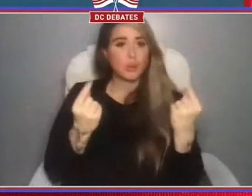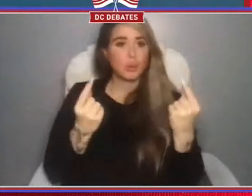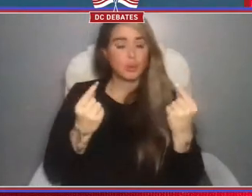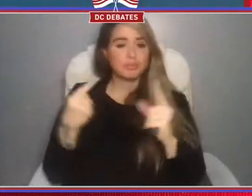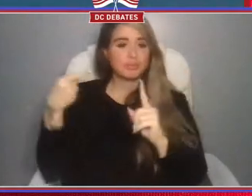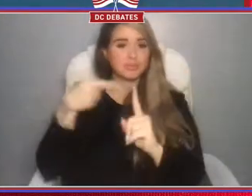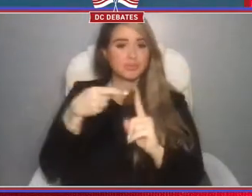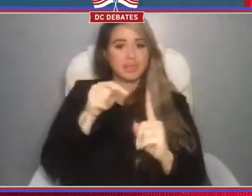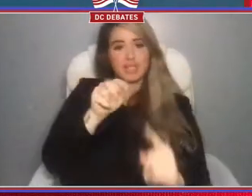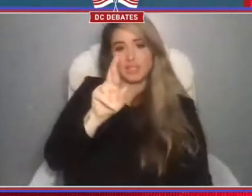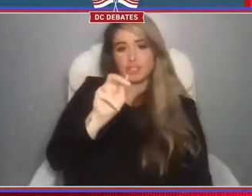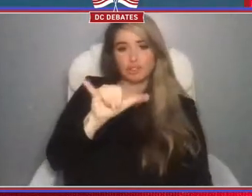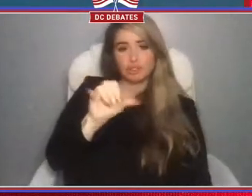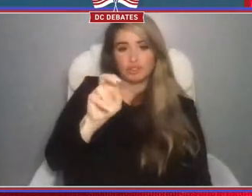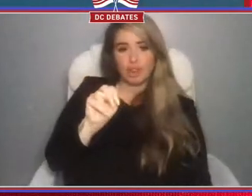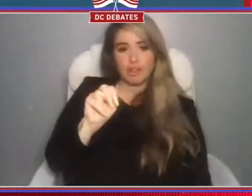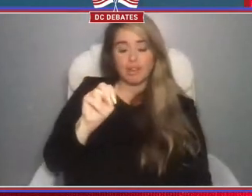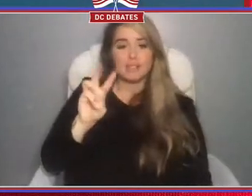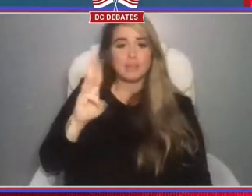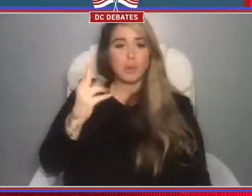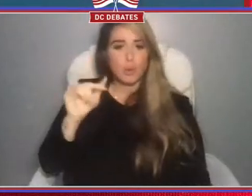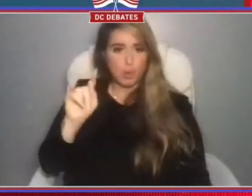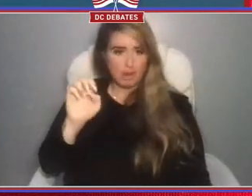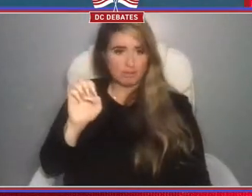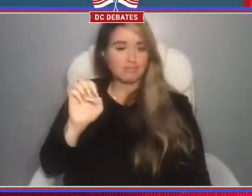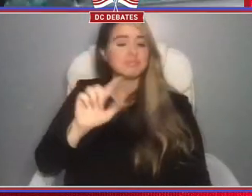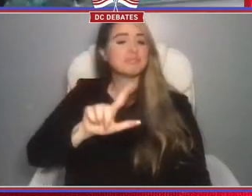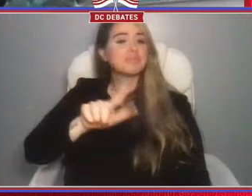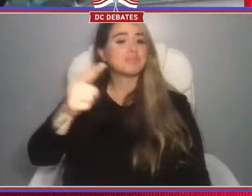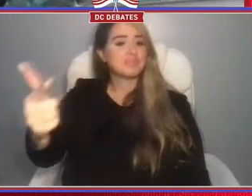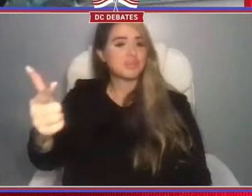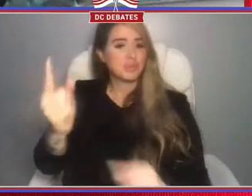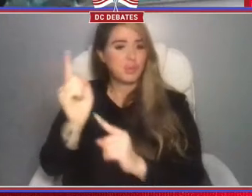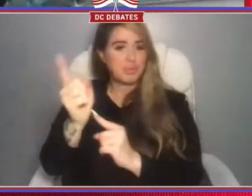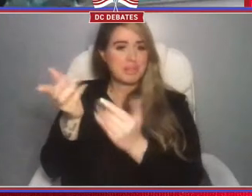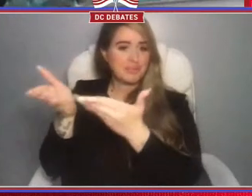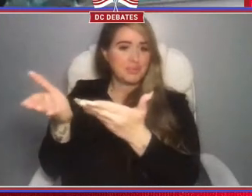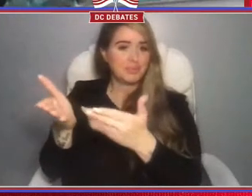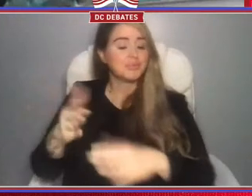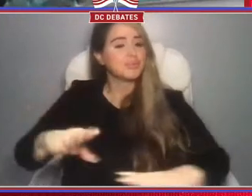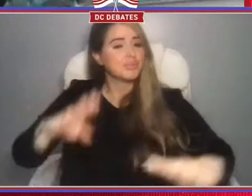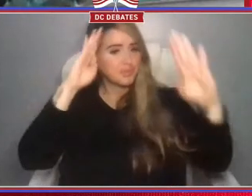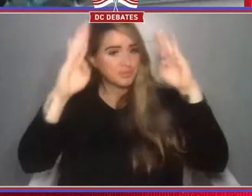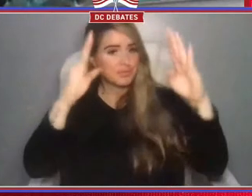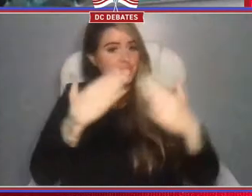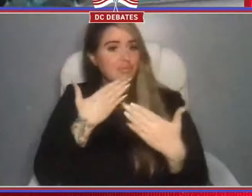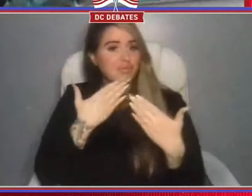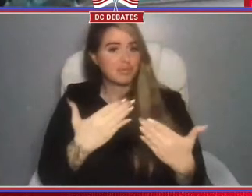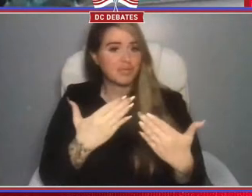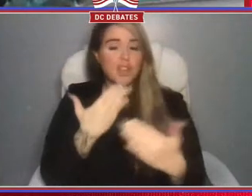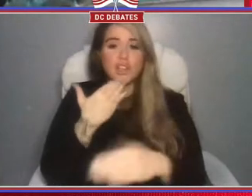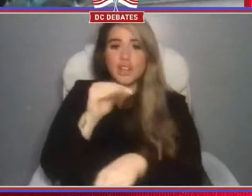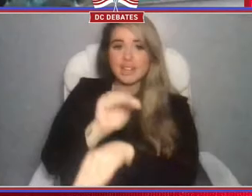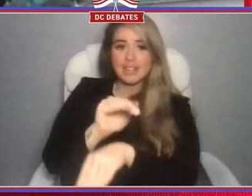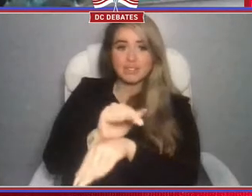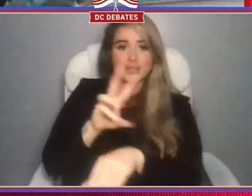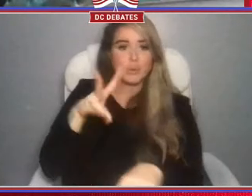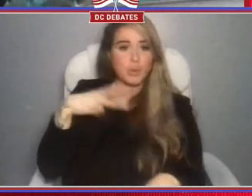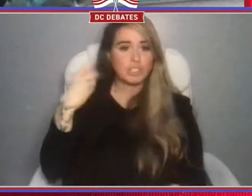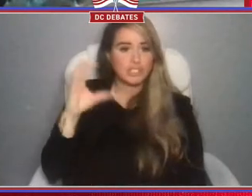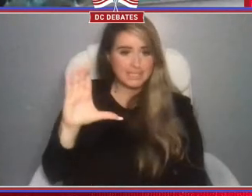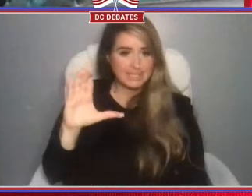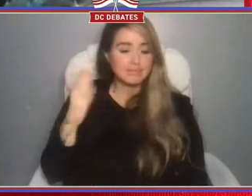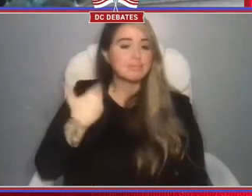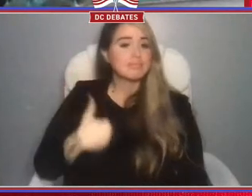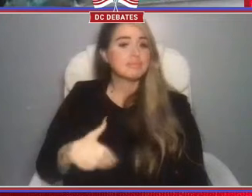his opening statement. 1 minute. Thank you. Good evening, Washington, D.C. My name is Trayon